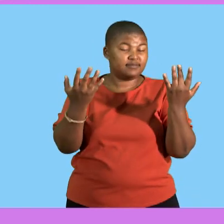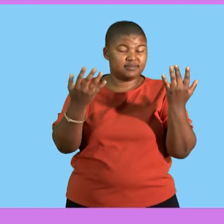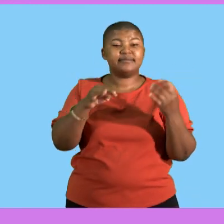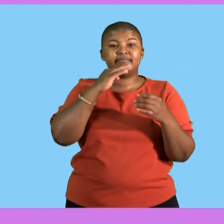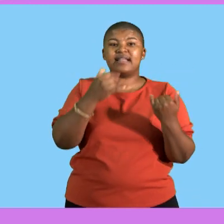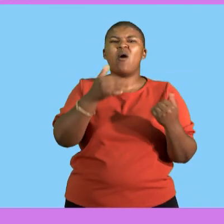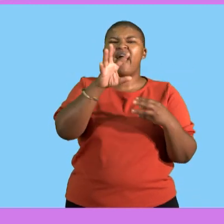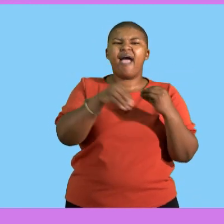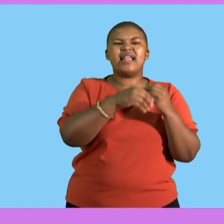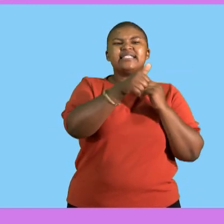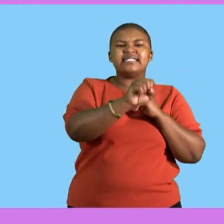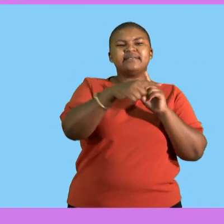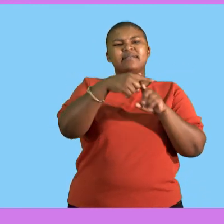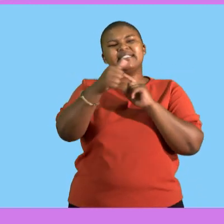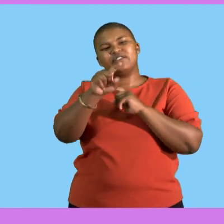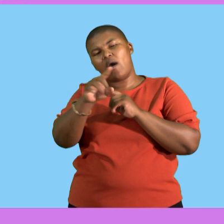values, it will give me